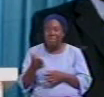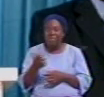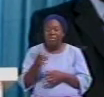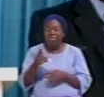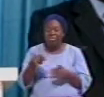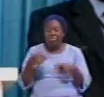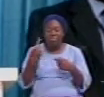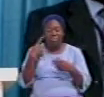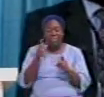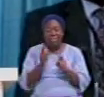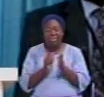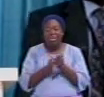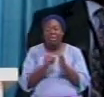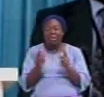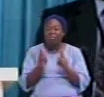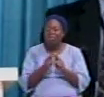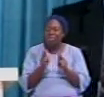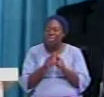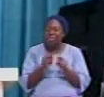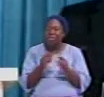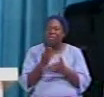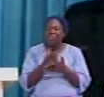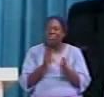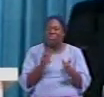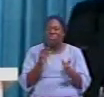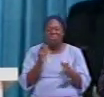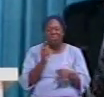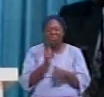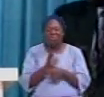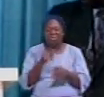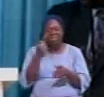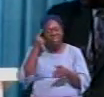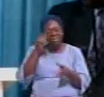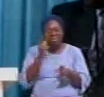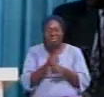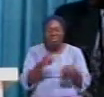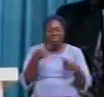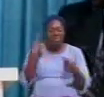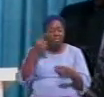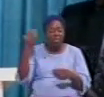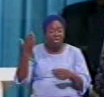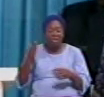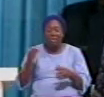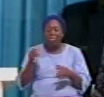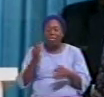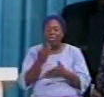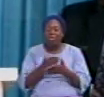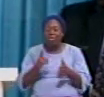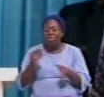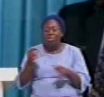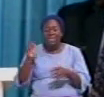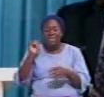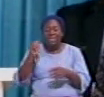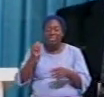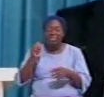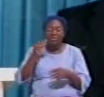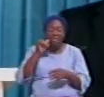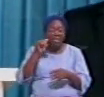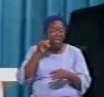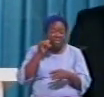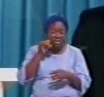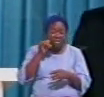particular meeting, most of the people think, okay, I'm just going for just for ministry. Someone was able to testify last